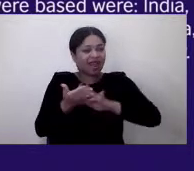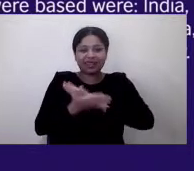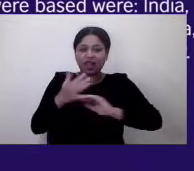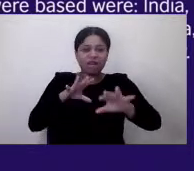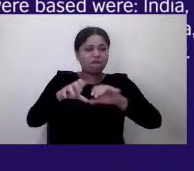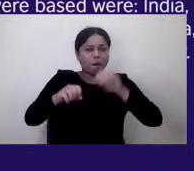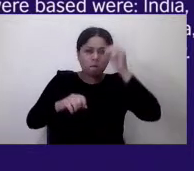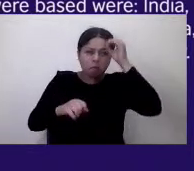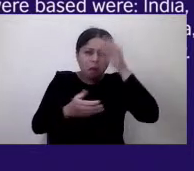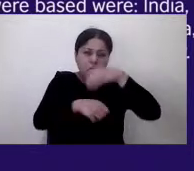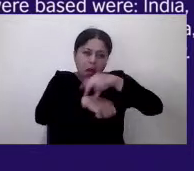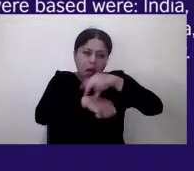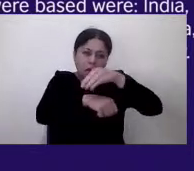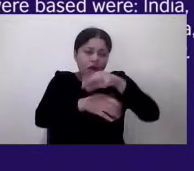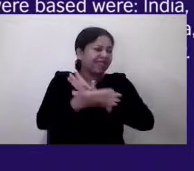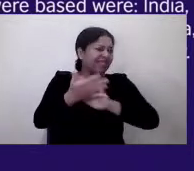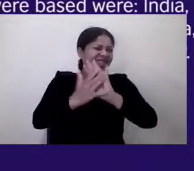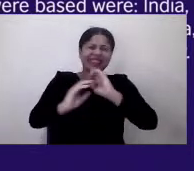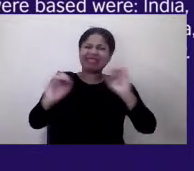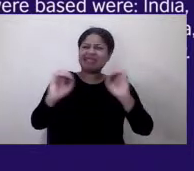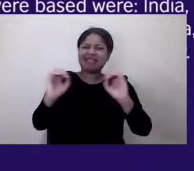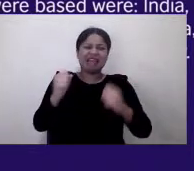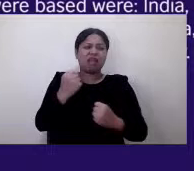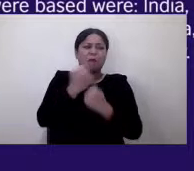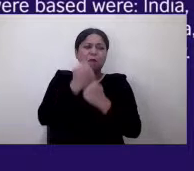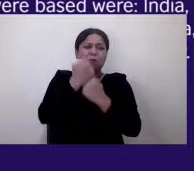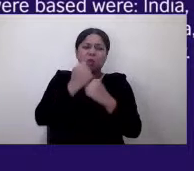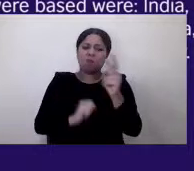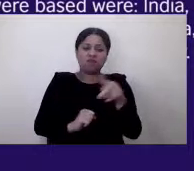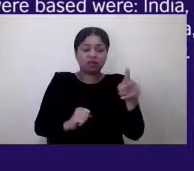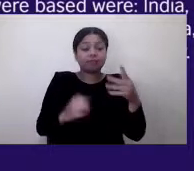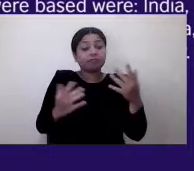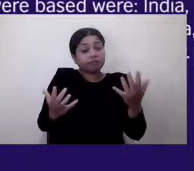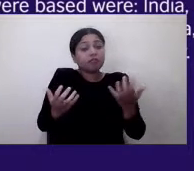integrate climate change content into teaching practice.